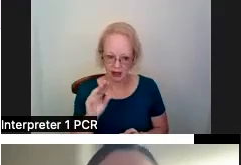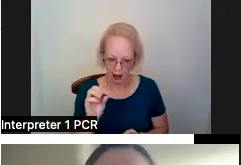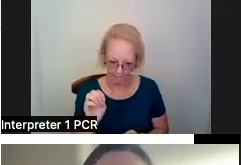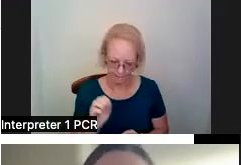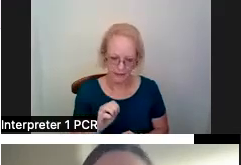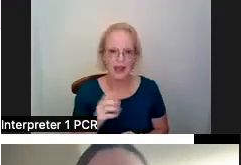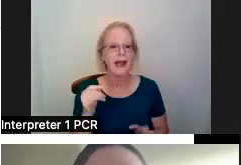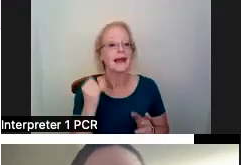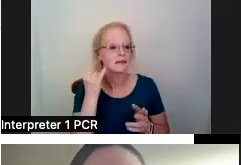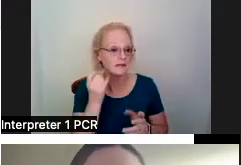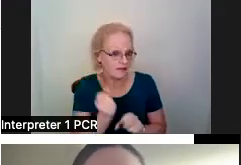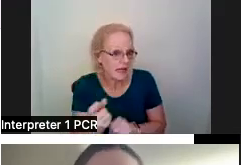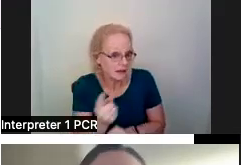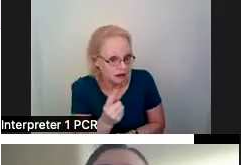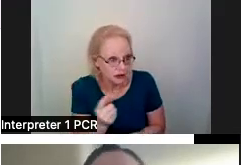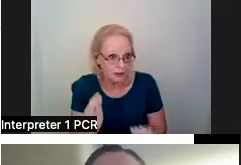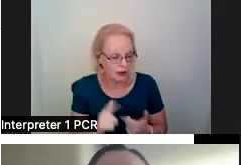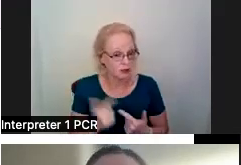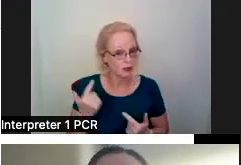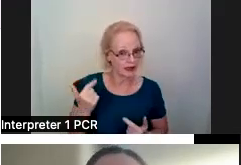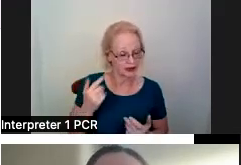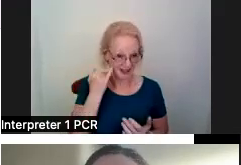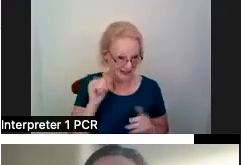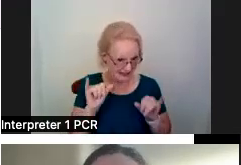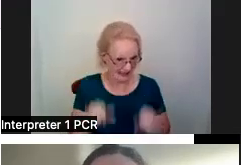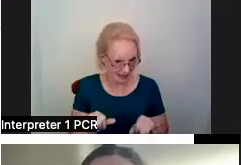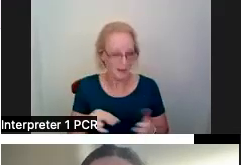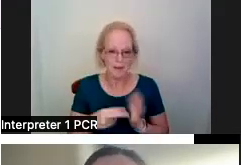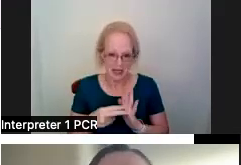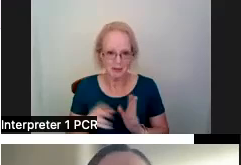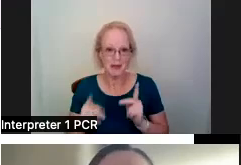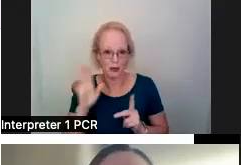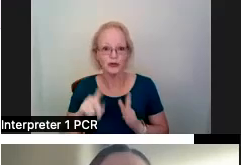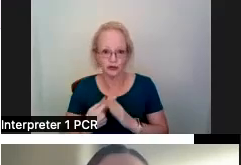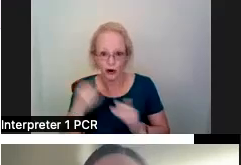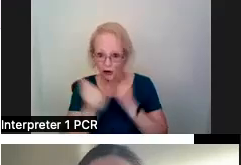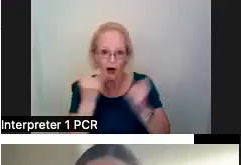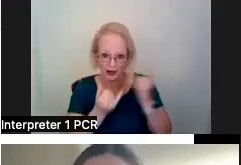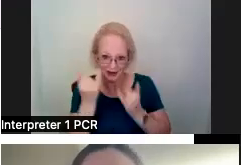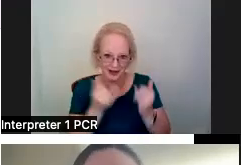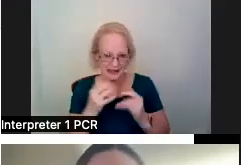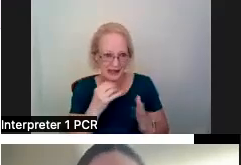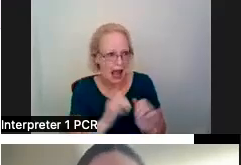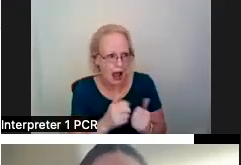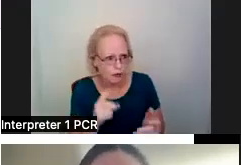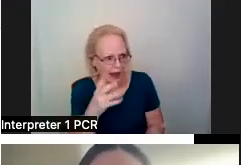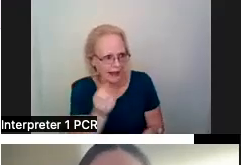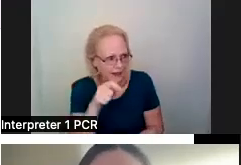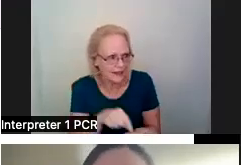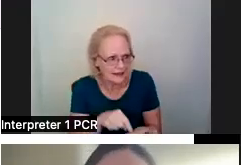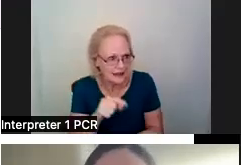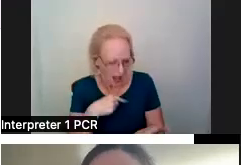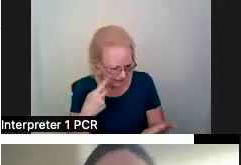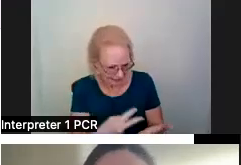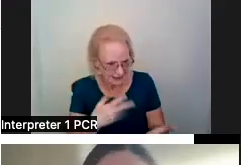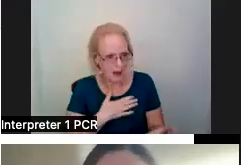year is anything like how last year was, I will get a lot of calls about how do I get this income number that's